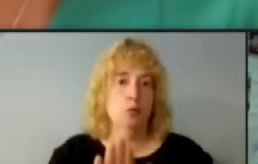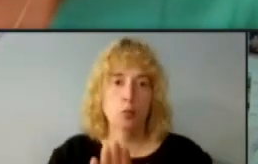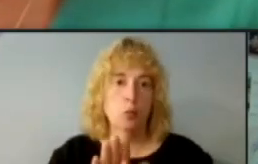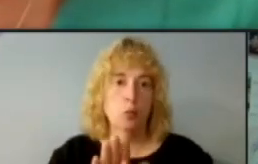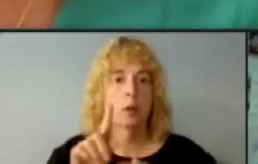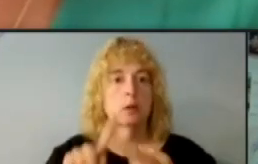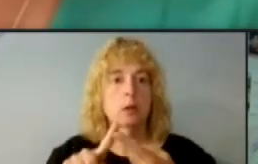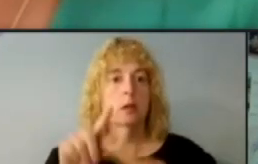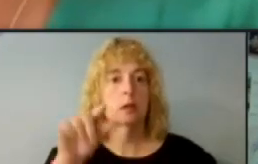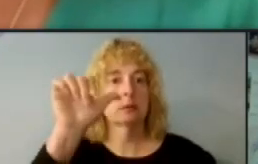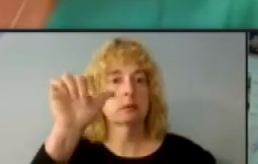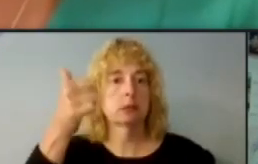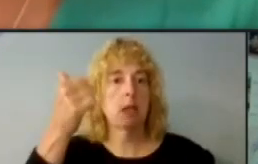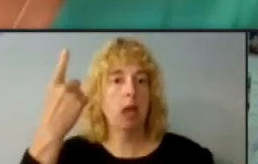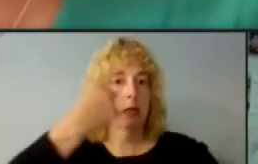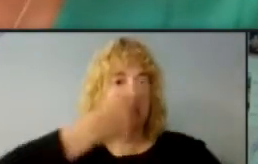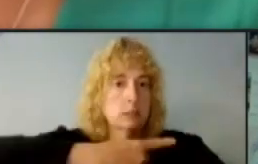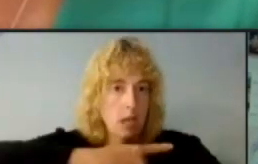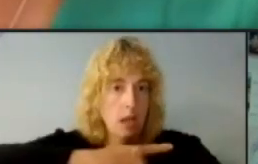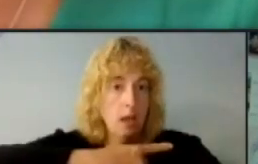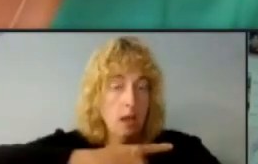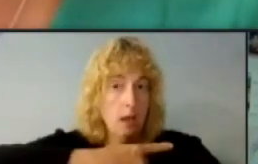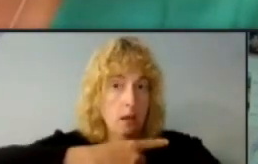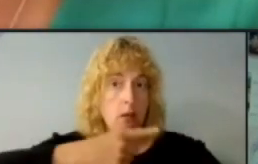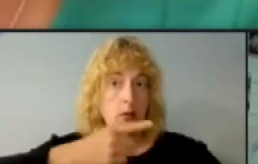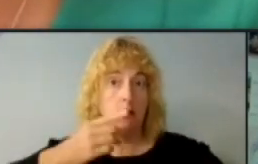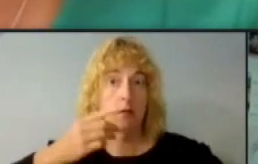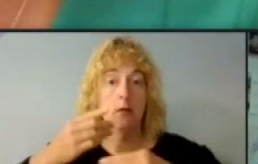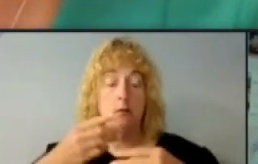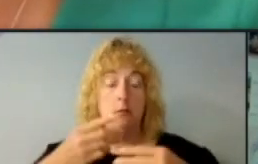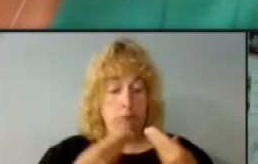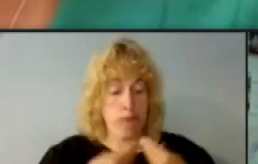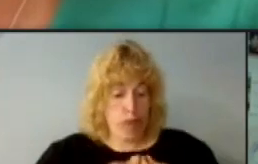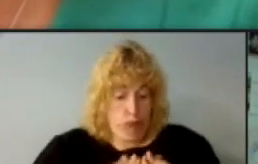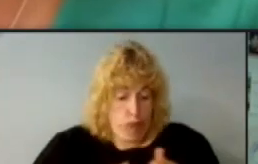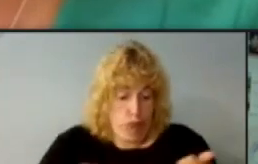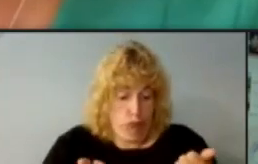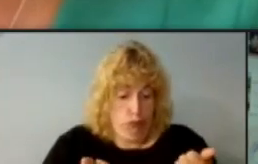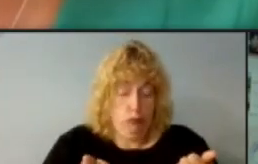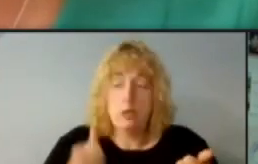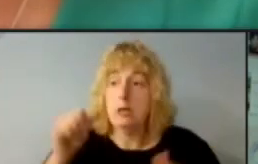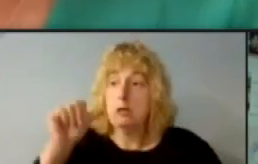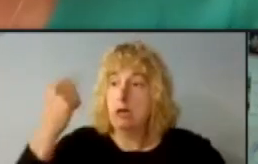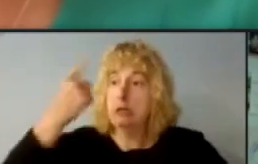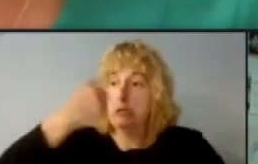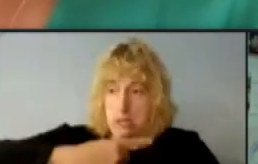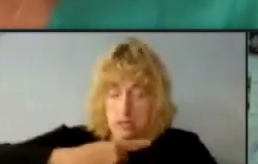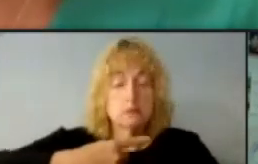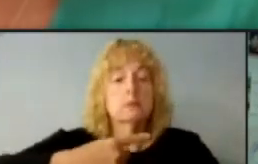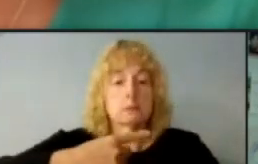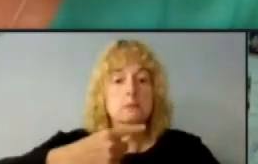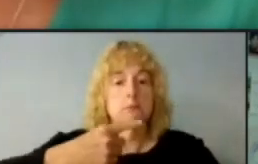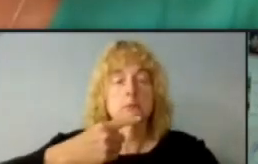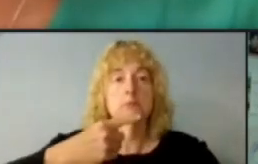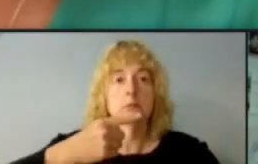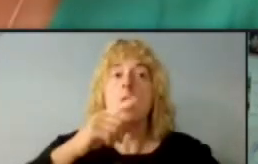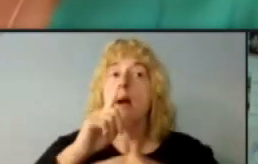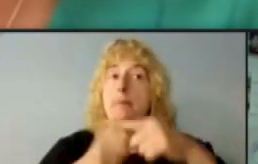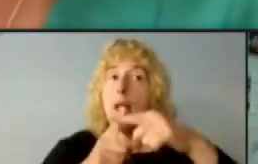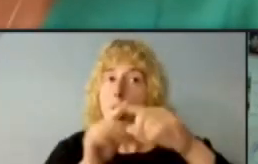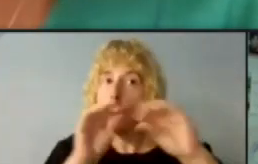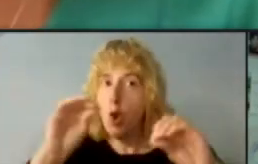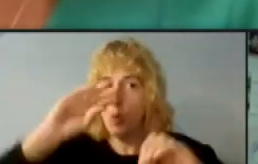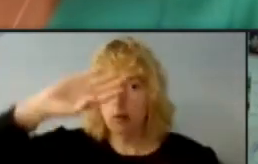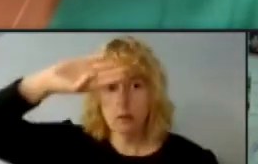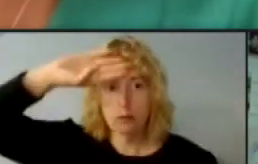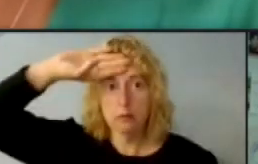the symptoms first appeared and at least 24 hours with no fever. So again, you're isolating at home. It has to be